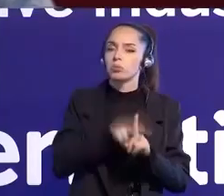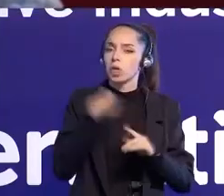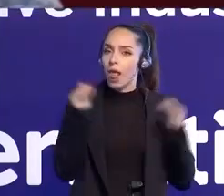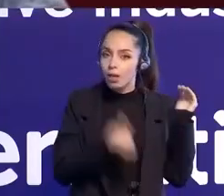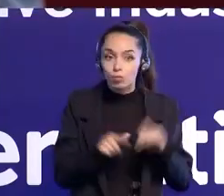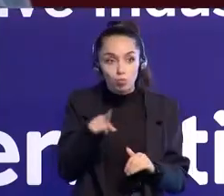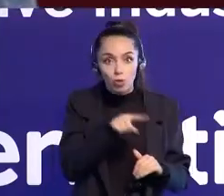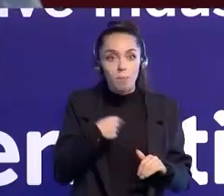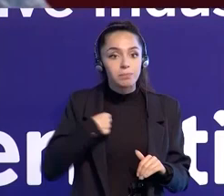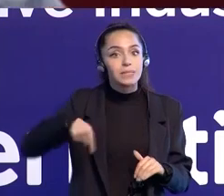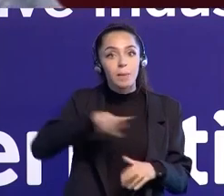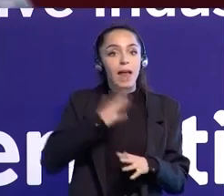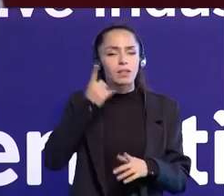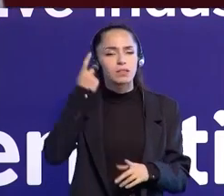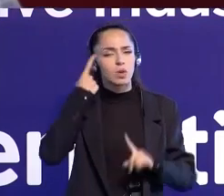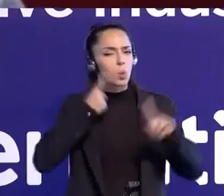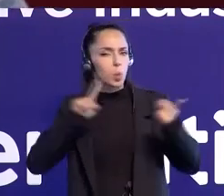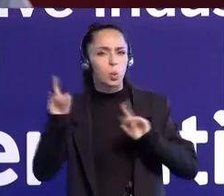smartest ones, the most talented ones,